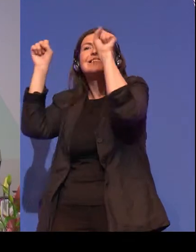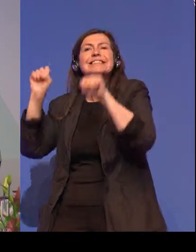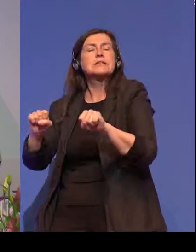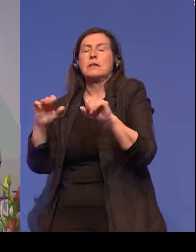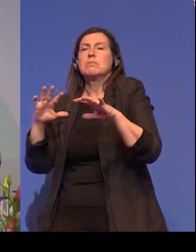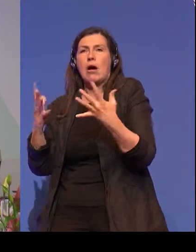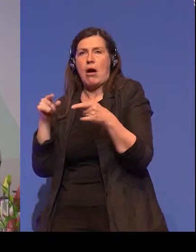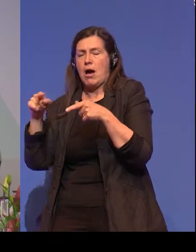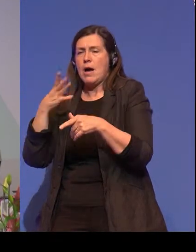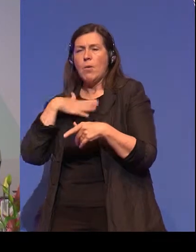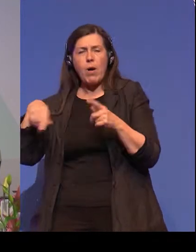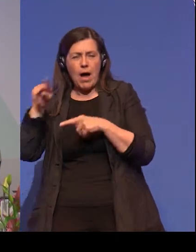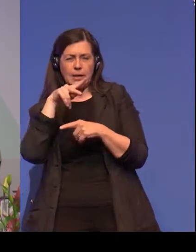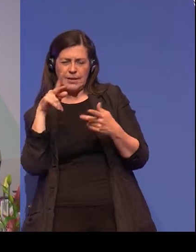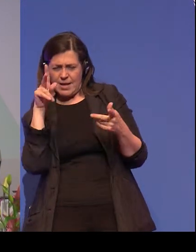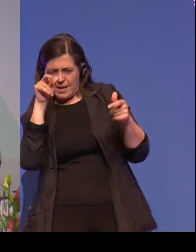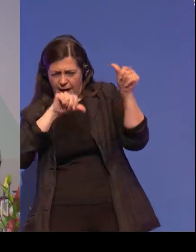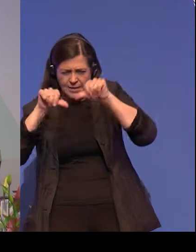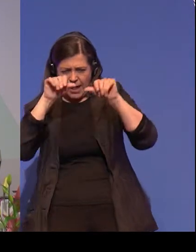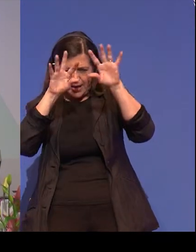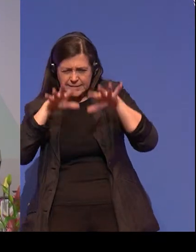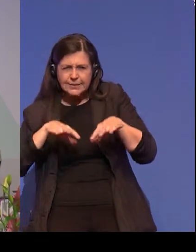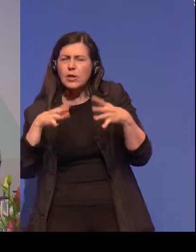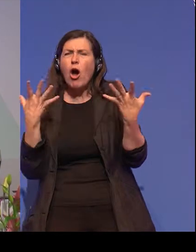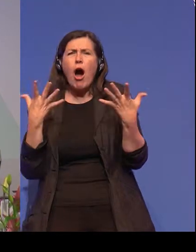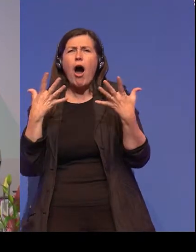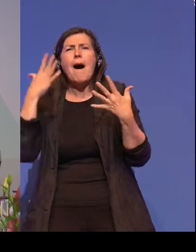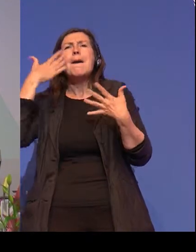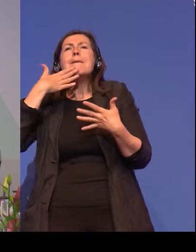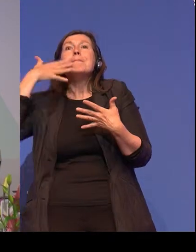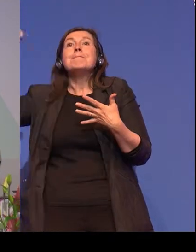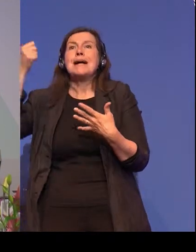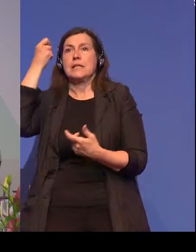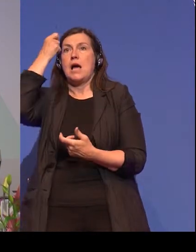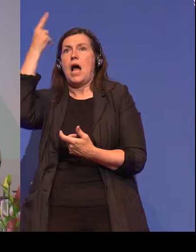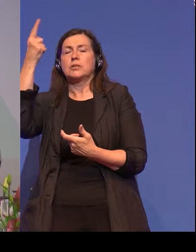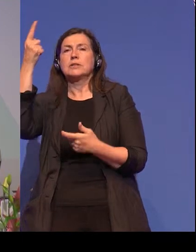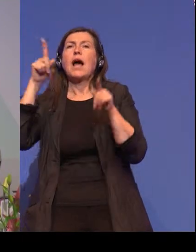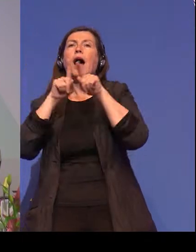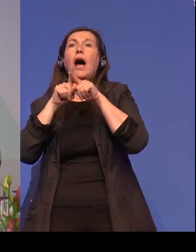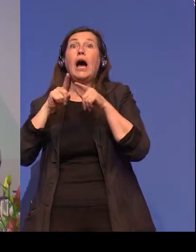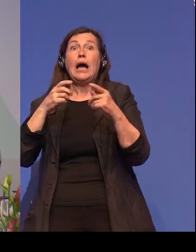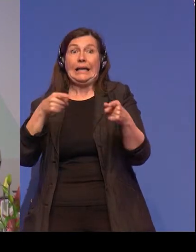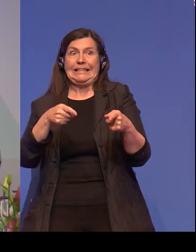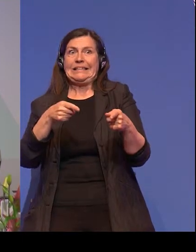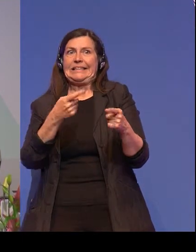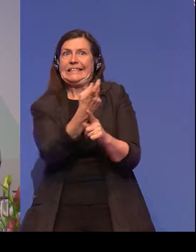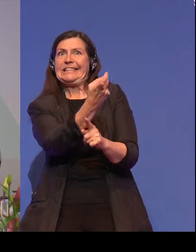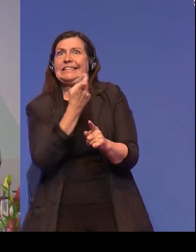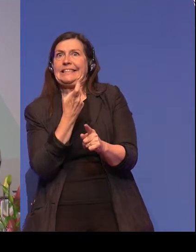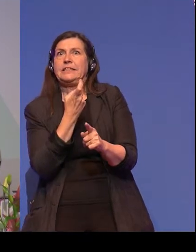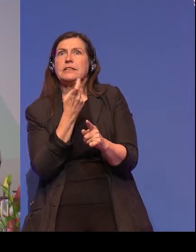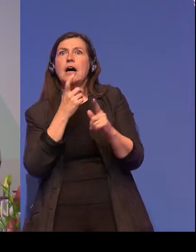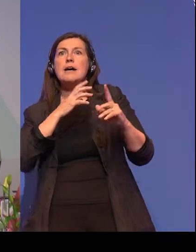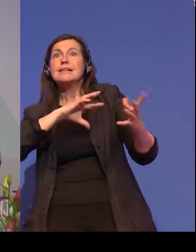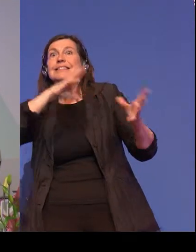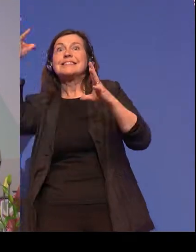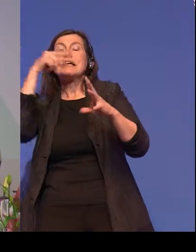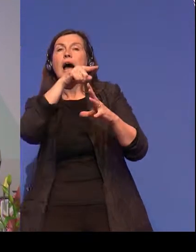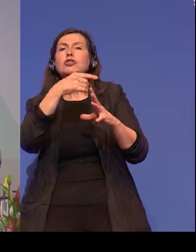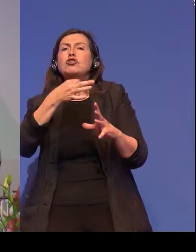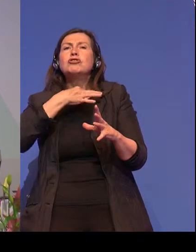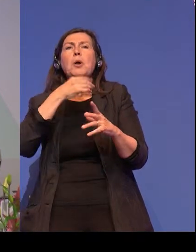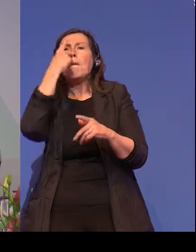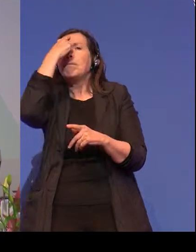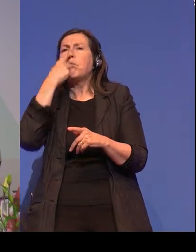better understand and analyze their respective climate and disaster risk profiles, thus helping guide their